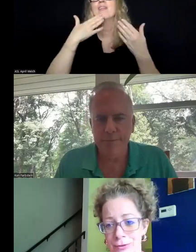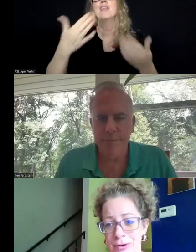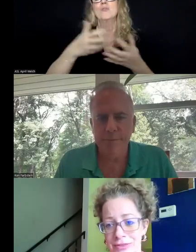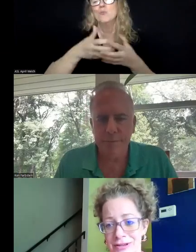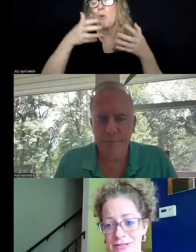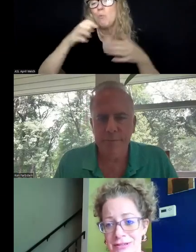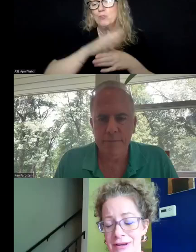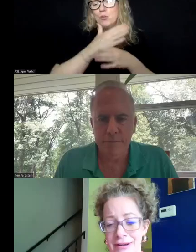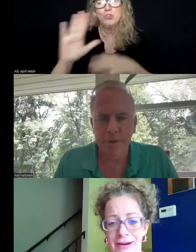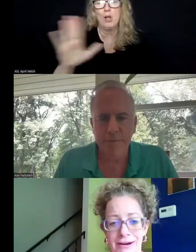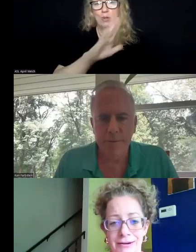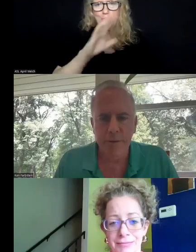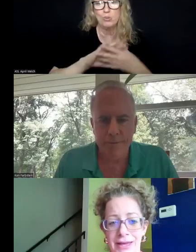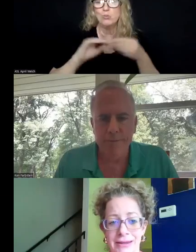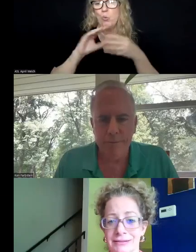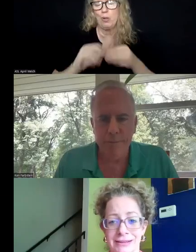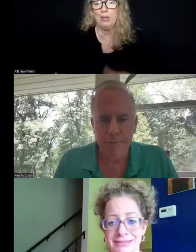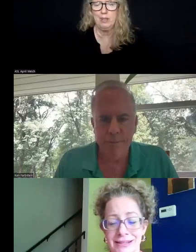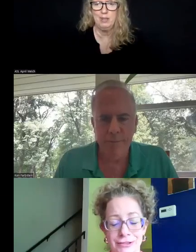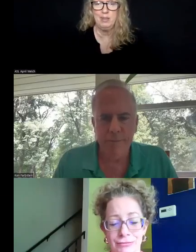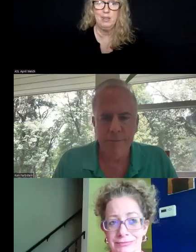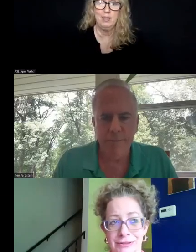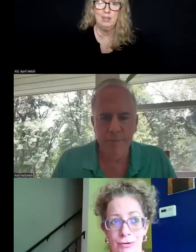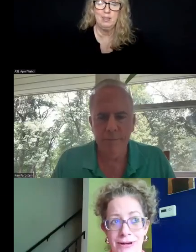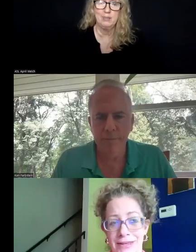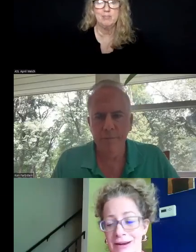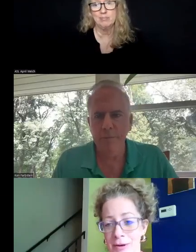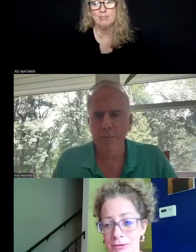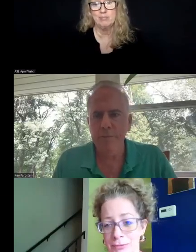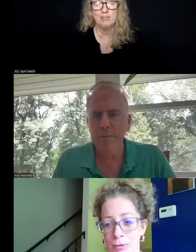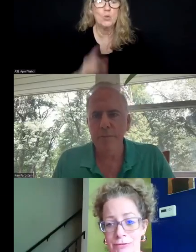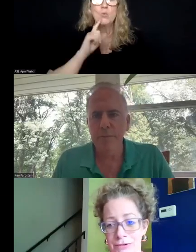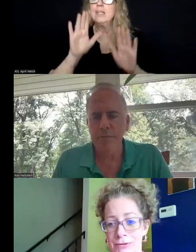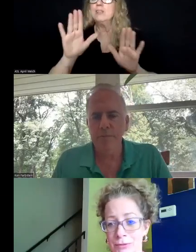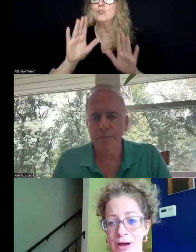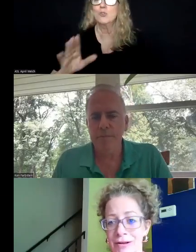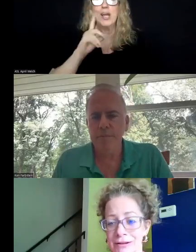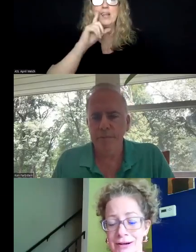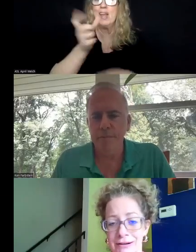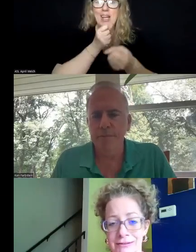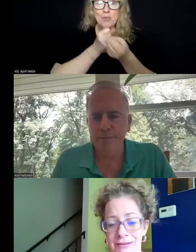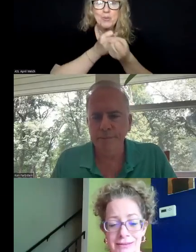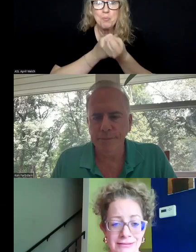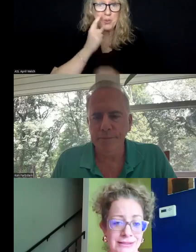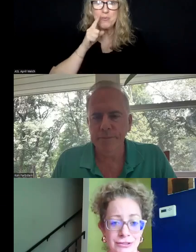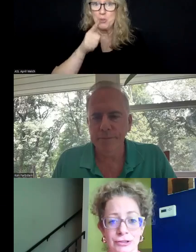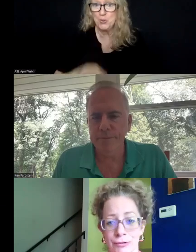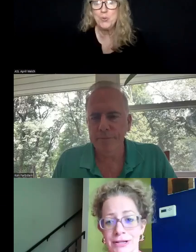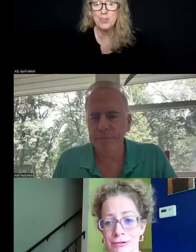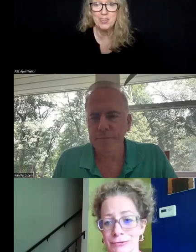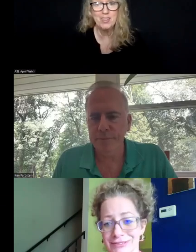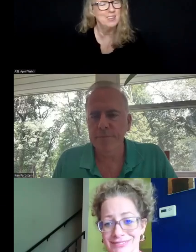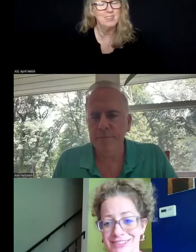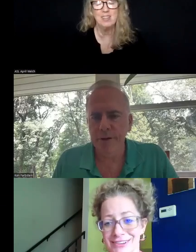sharing your story with us. And it's so great that NAMI was supportive for you as well. That's